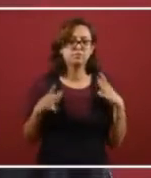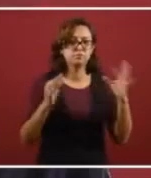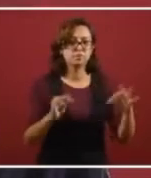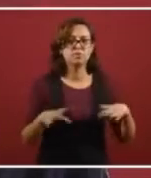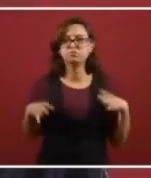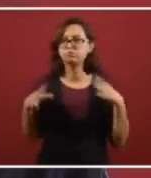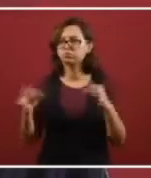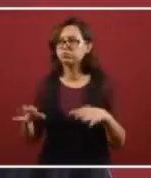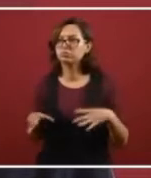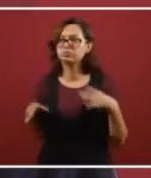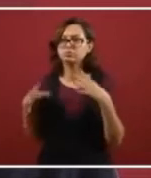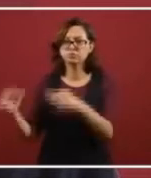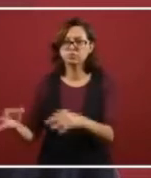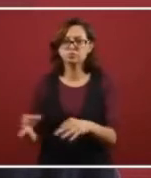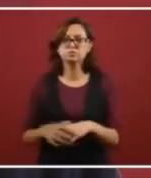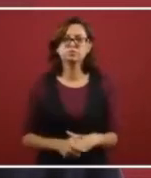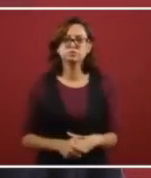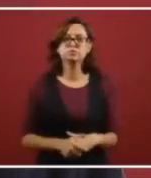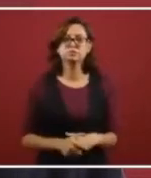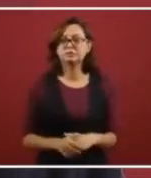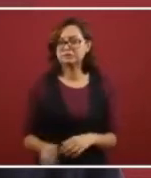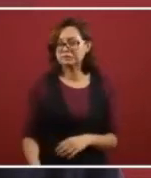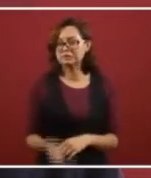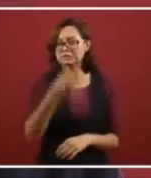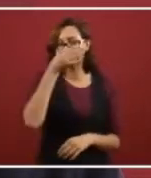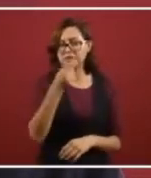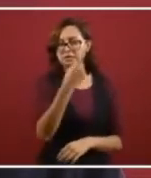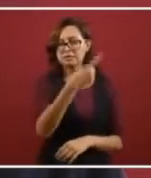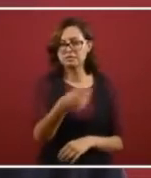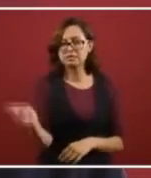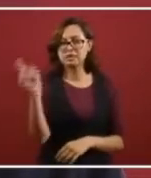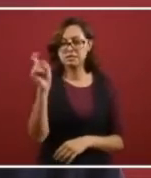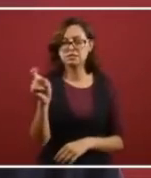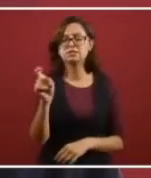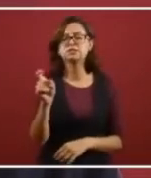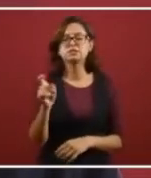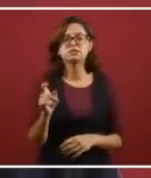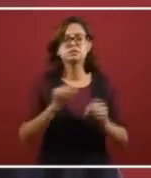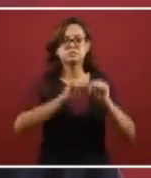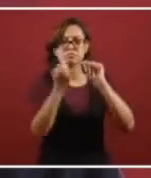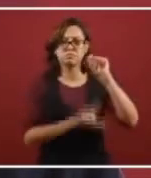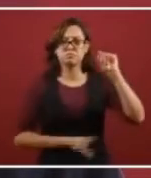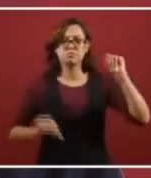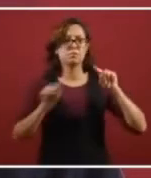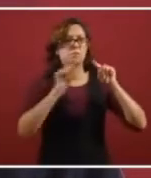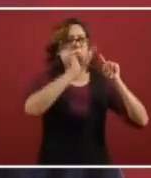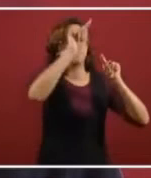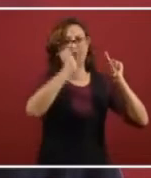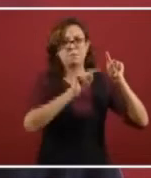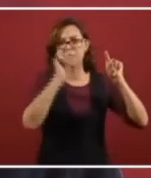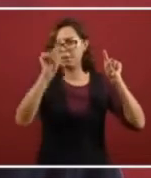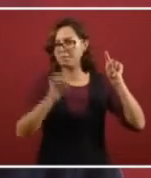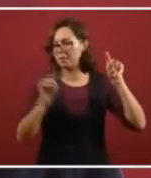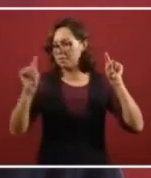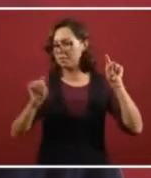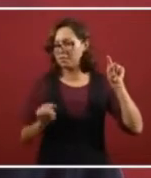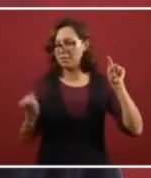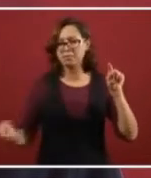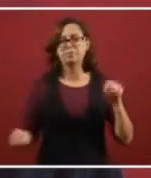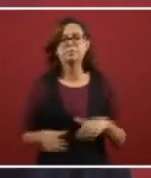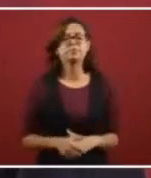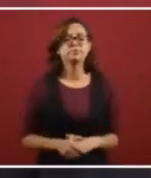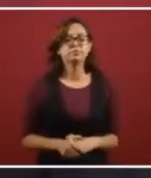public schools which are being constructed see what and Egypt in hospitals which are on was going to be a hundred